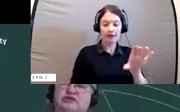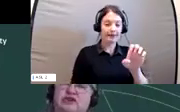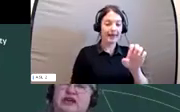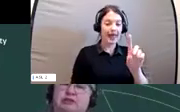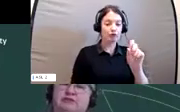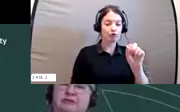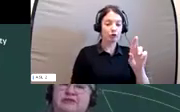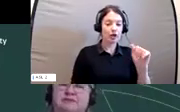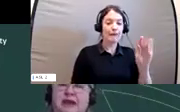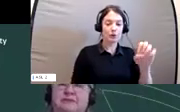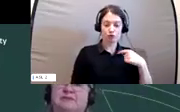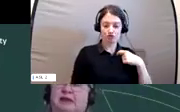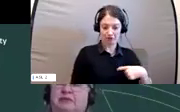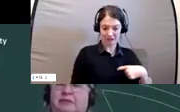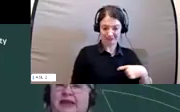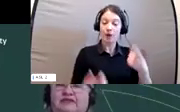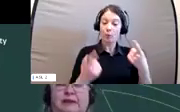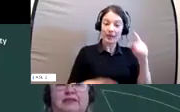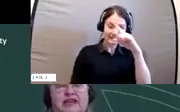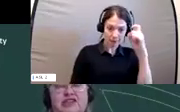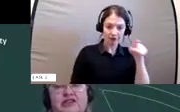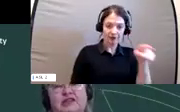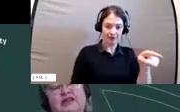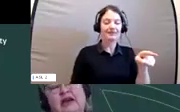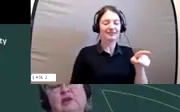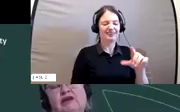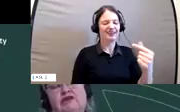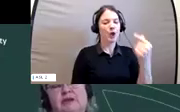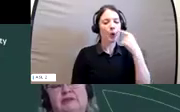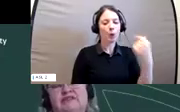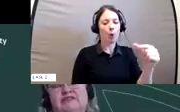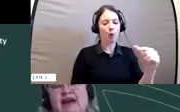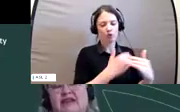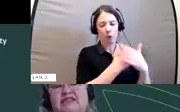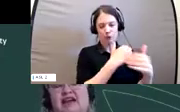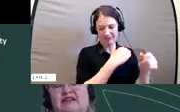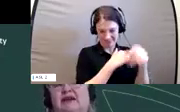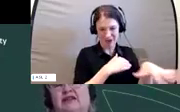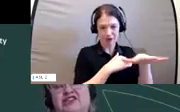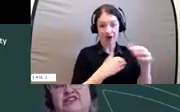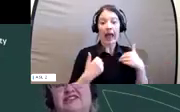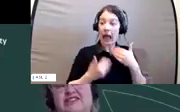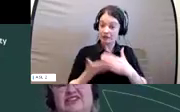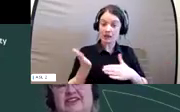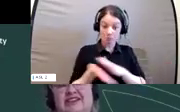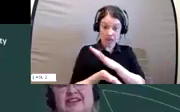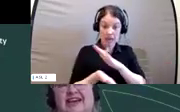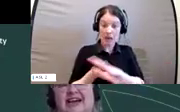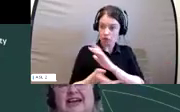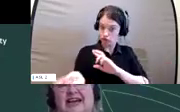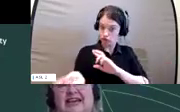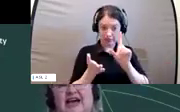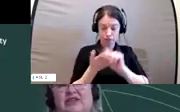Gold Coast. We've got a couple of papers being prepared for publication, and one of those papers is around that nomenclature